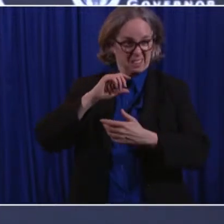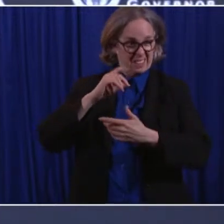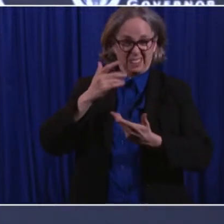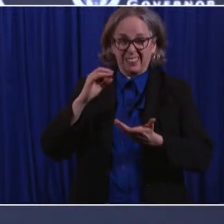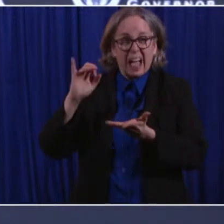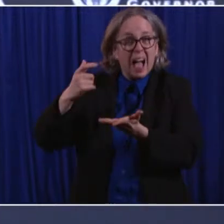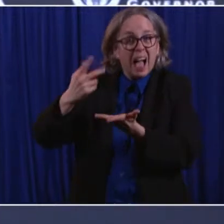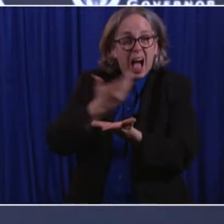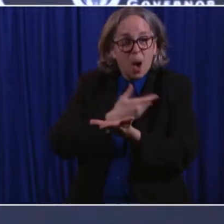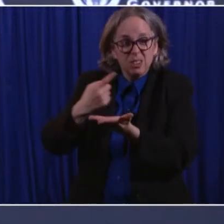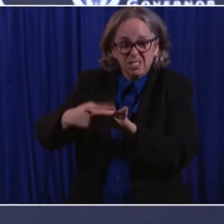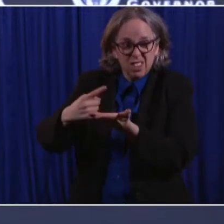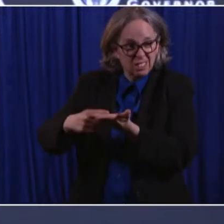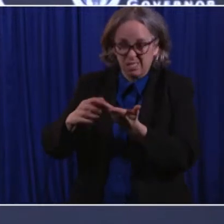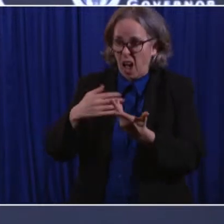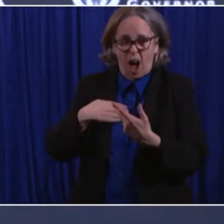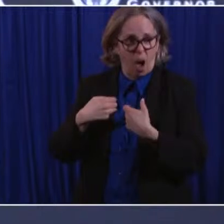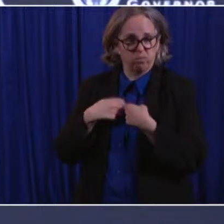able to do that.